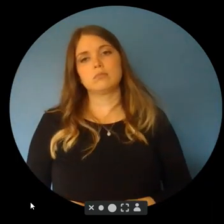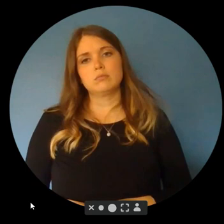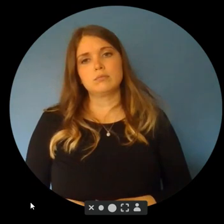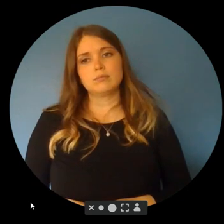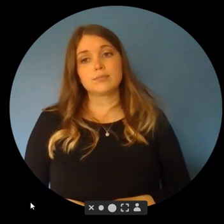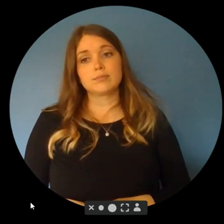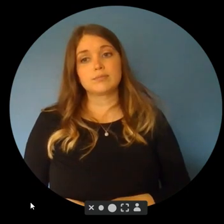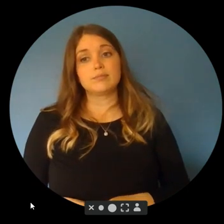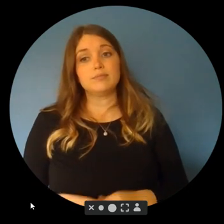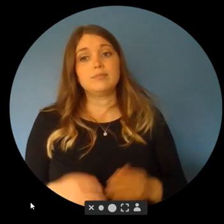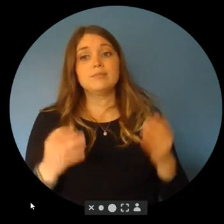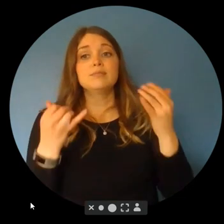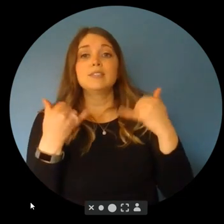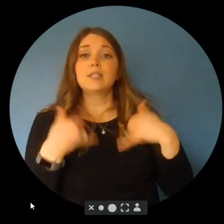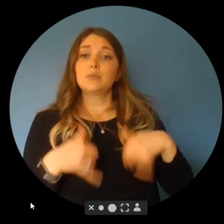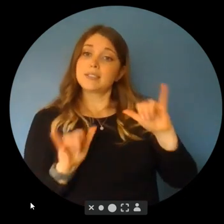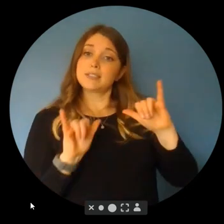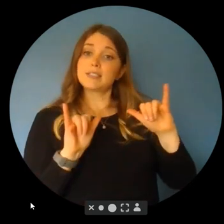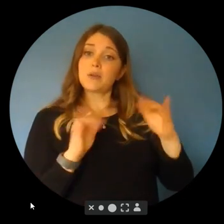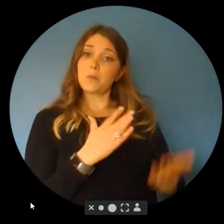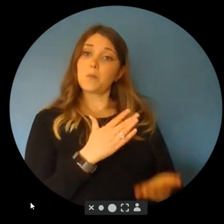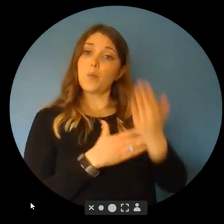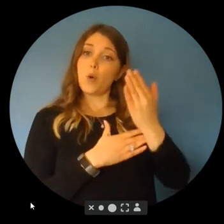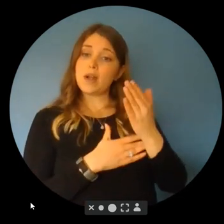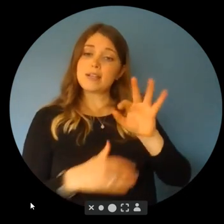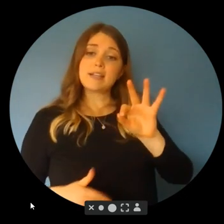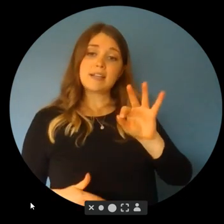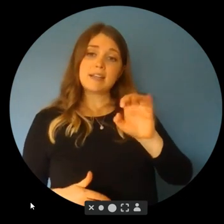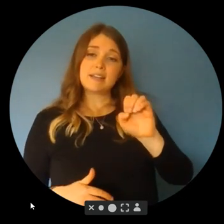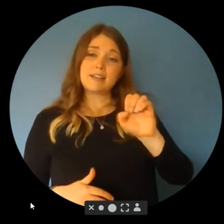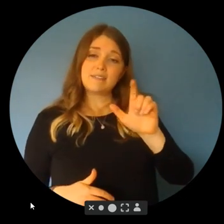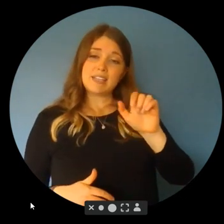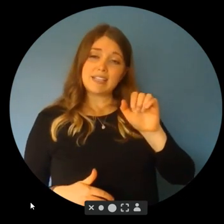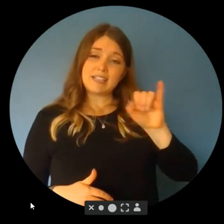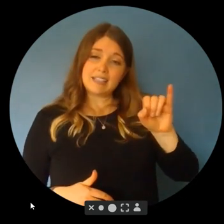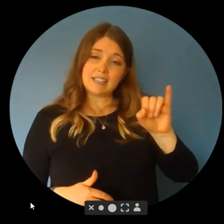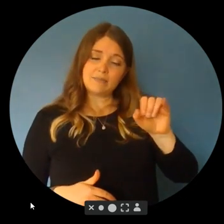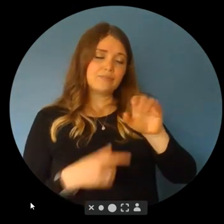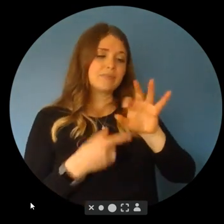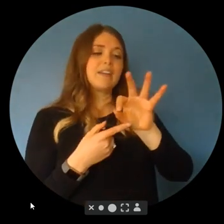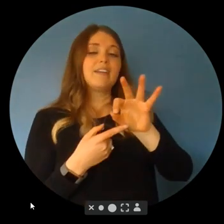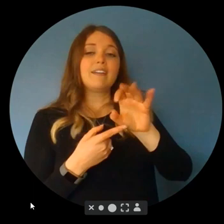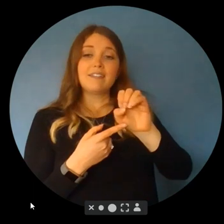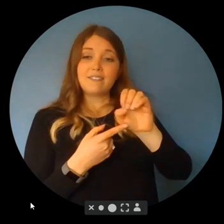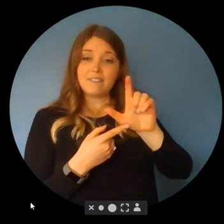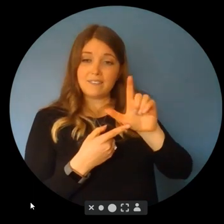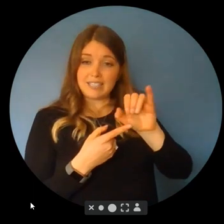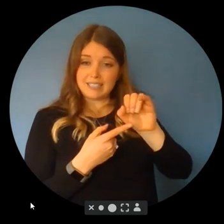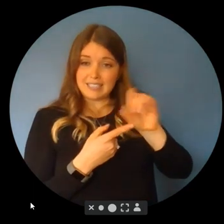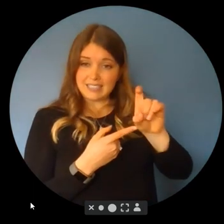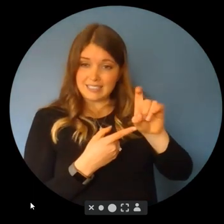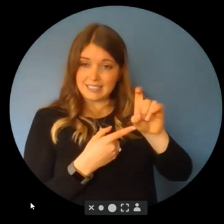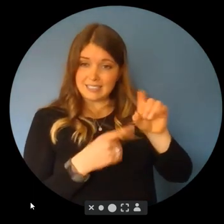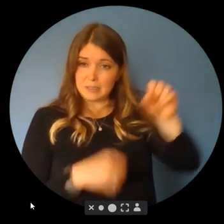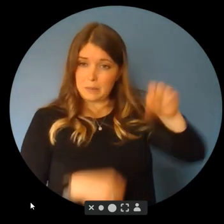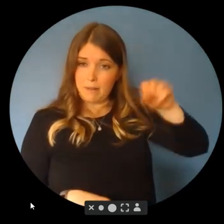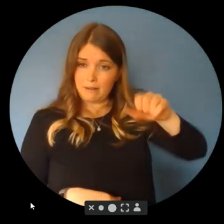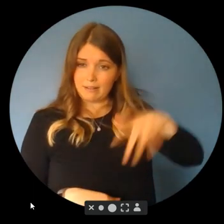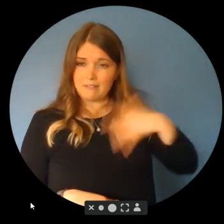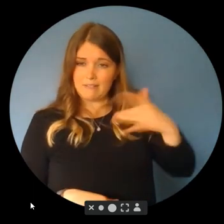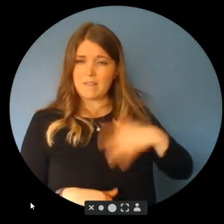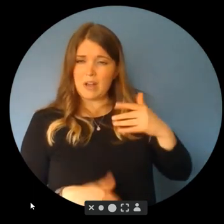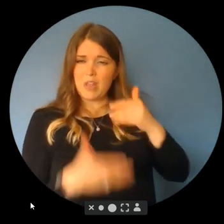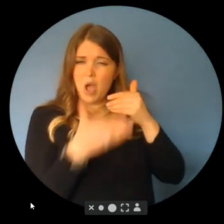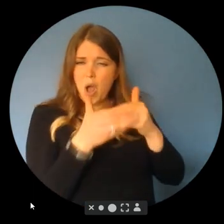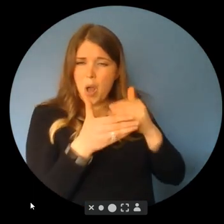Oh, it was still morning, and Felix's bucket felt almost empty. Oh, look at